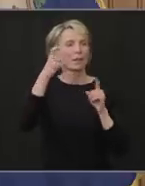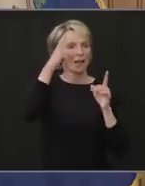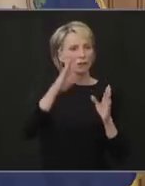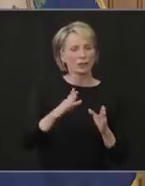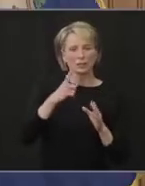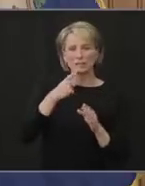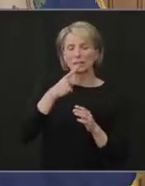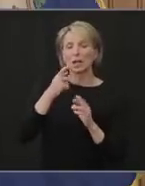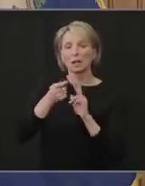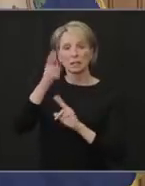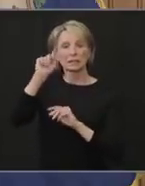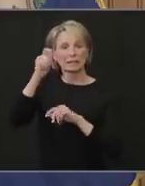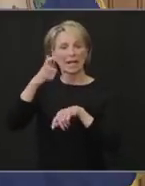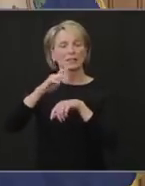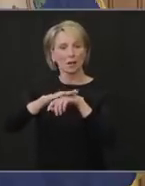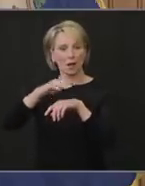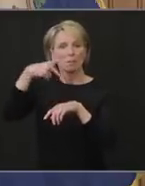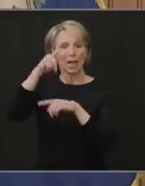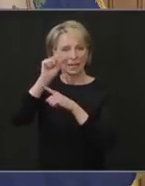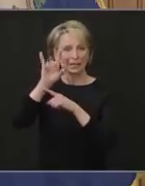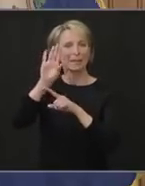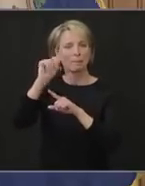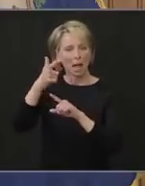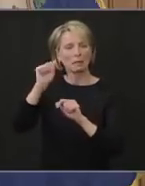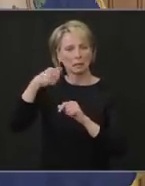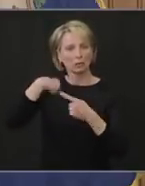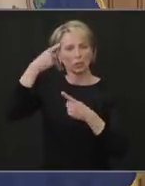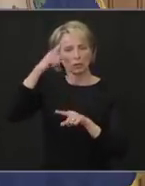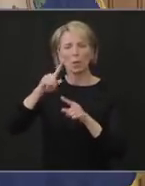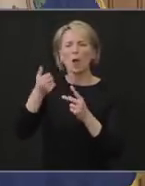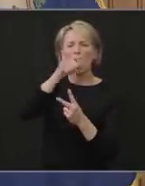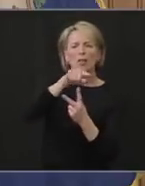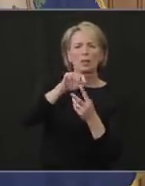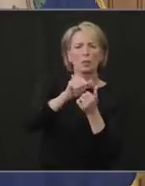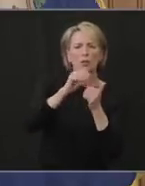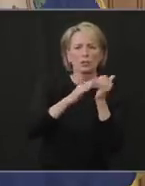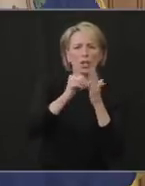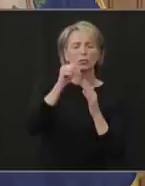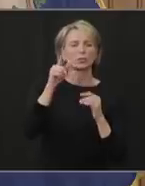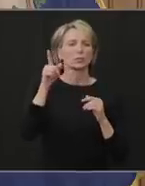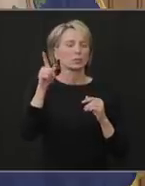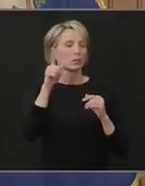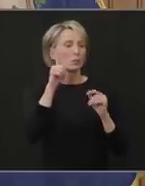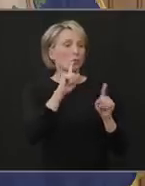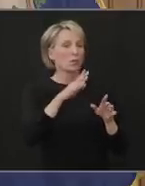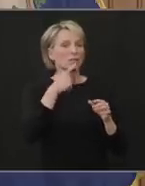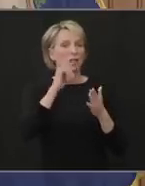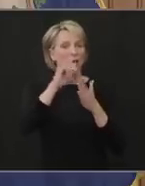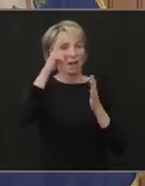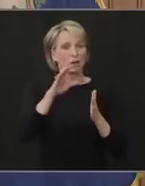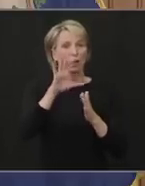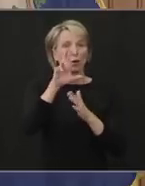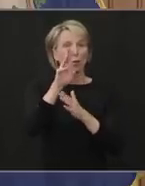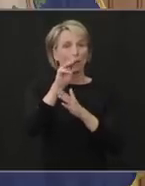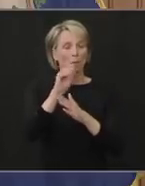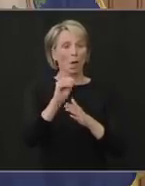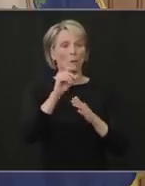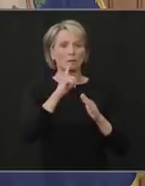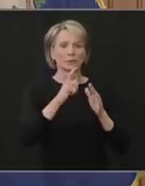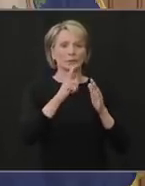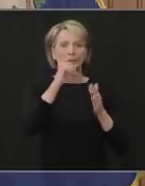plastic bags, yes. I didn't catch the one on the construction services. He's limiting some of the construction Here's that my he's feeling allowed on under